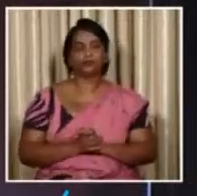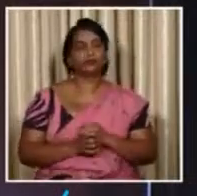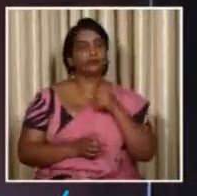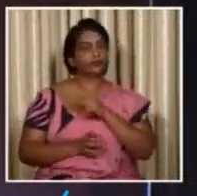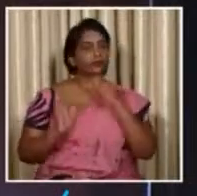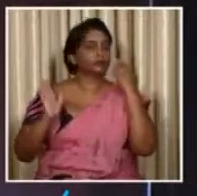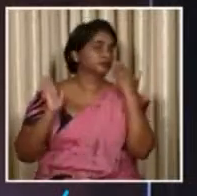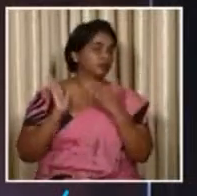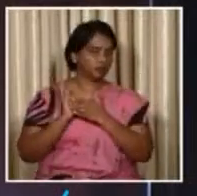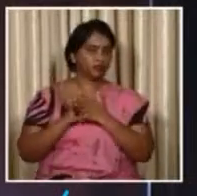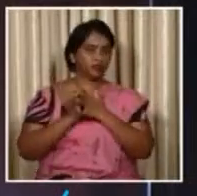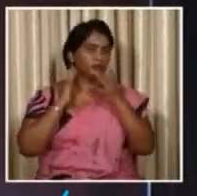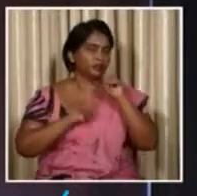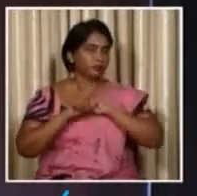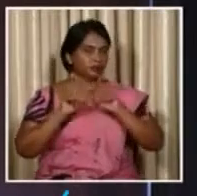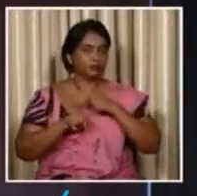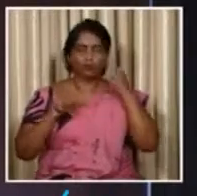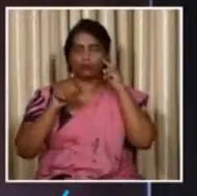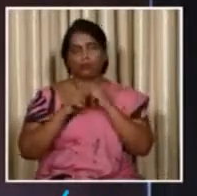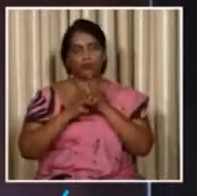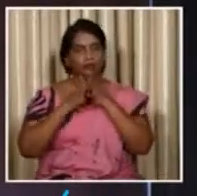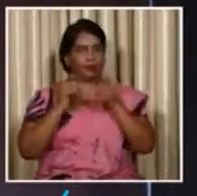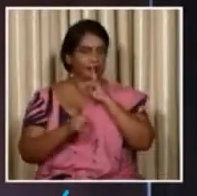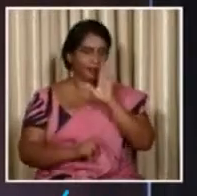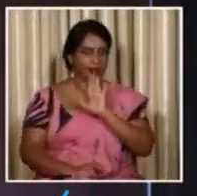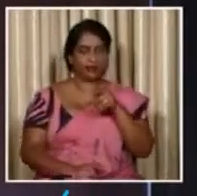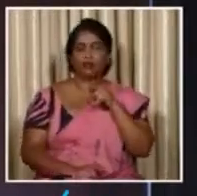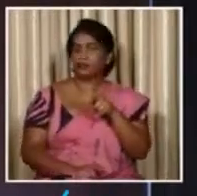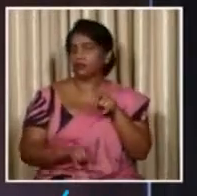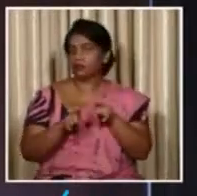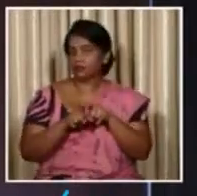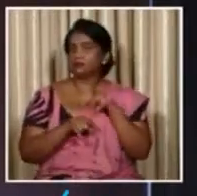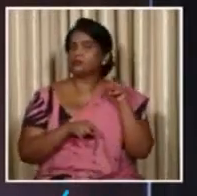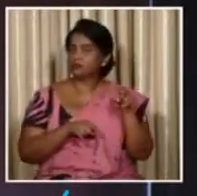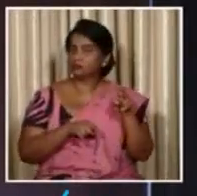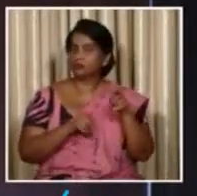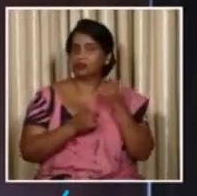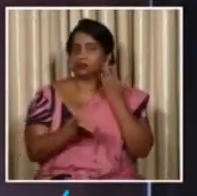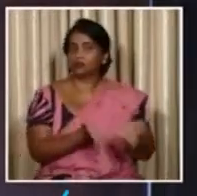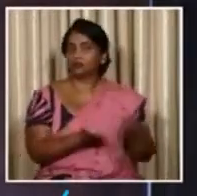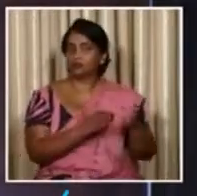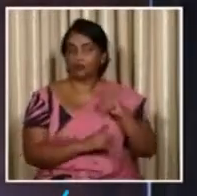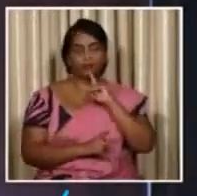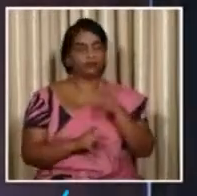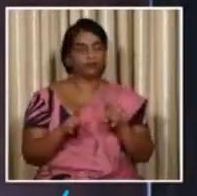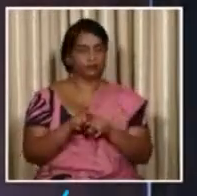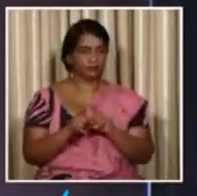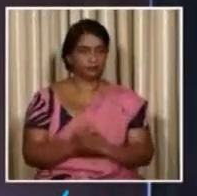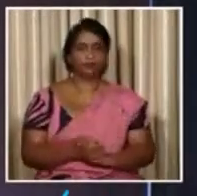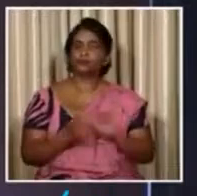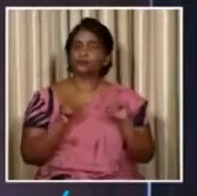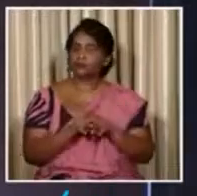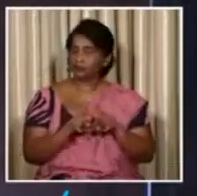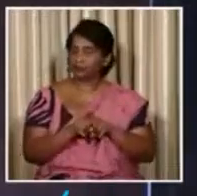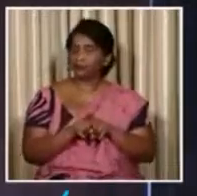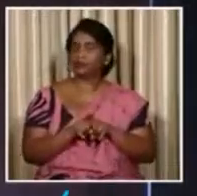all forgotten. A crime shrouded in mystery, but clearly failing into the category of organized crime. We have